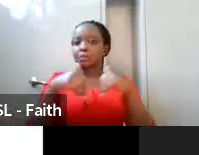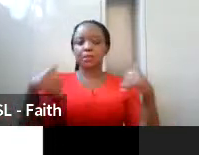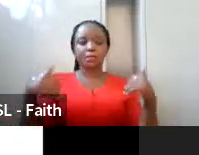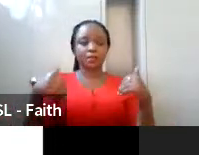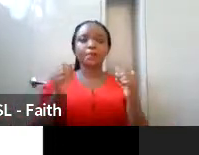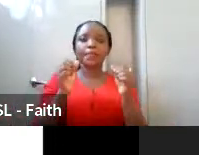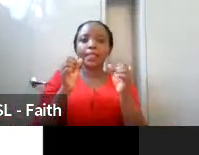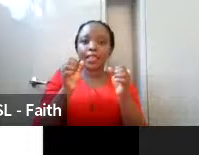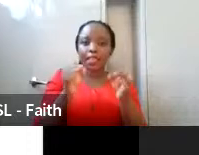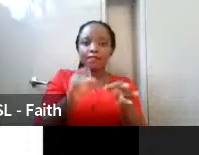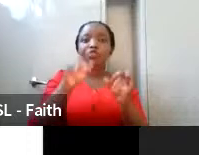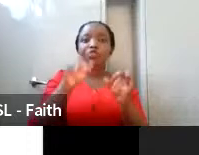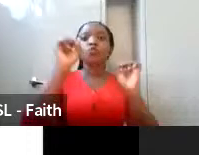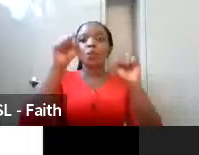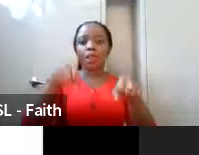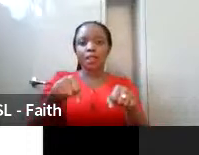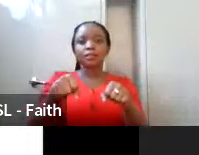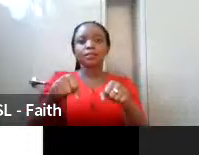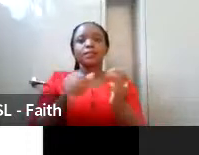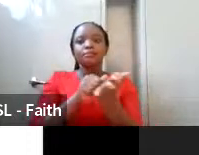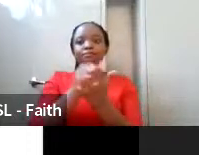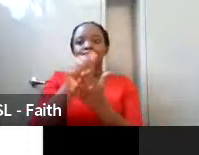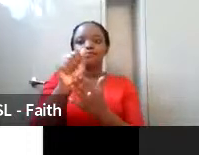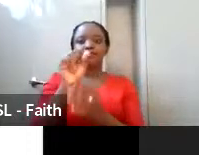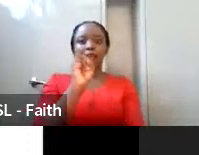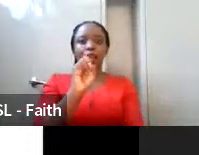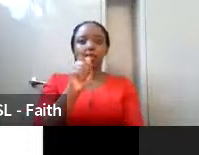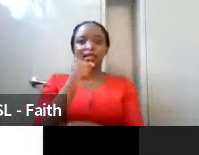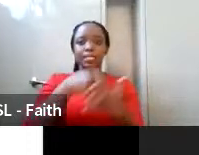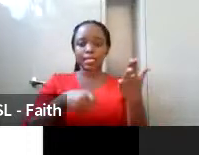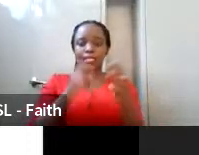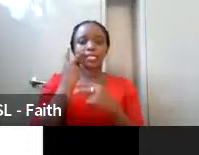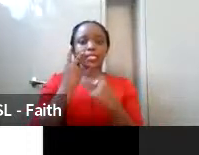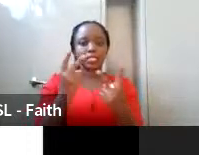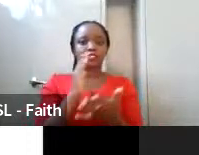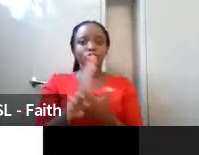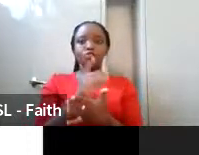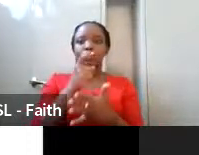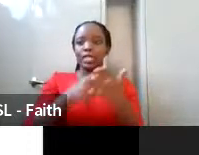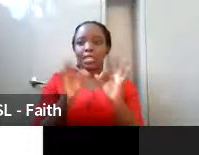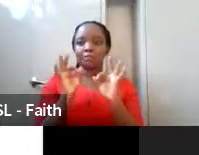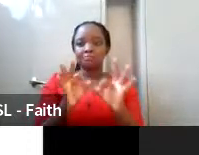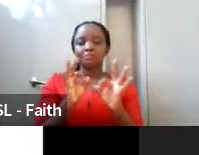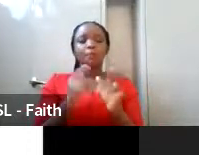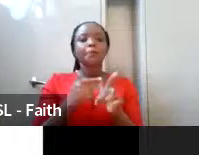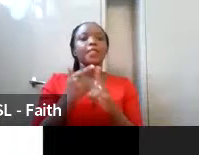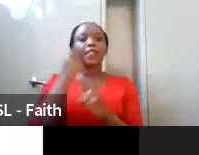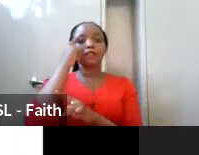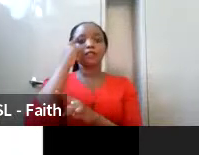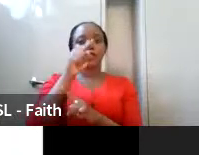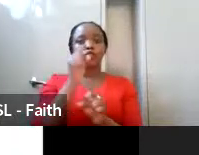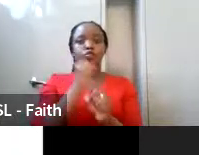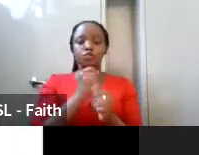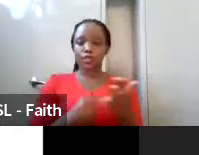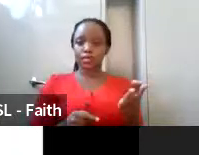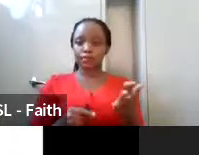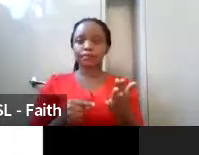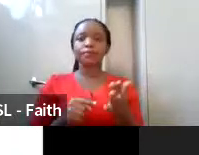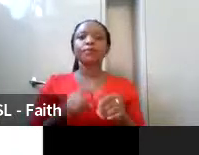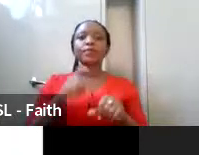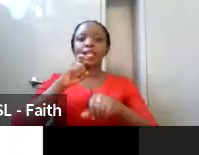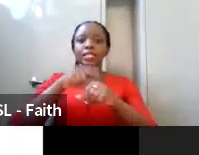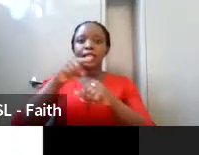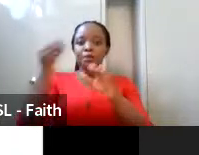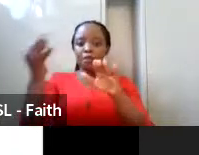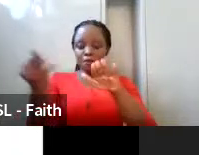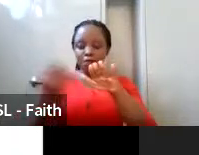at all you were able to scan it on iTax and you saw that it was a valid invoice, I guess for you then the issue would be at the point of filing